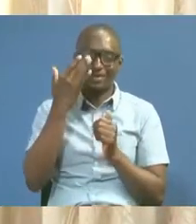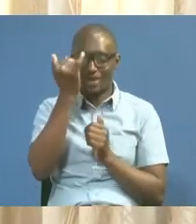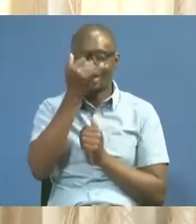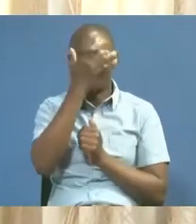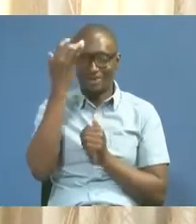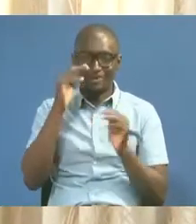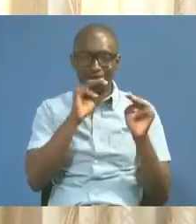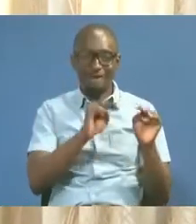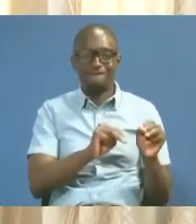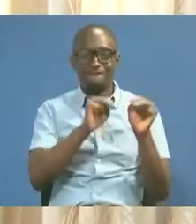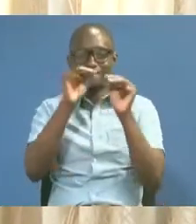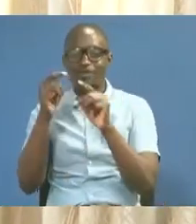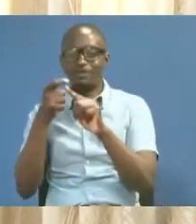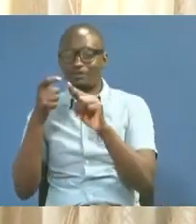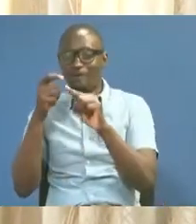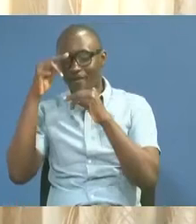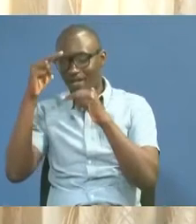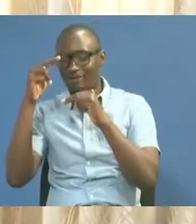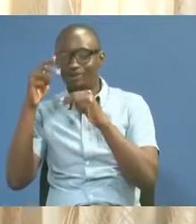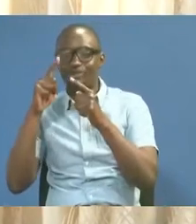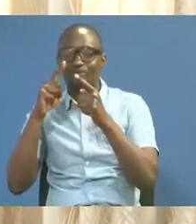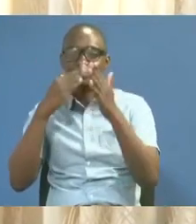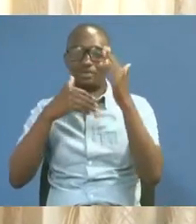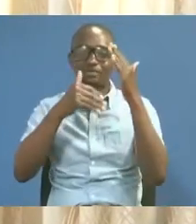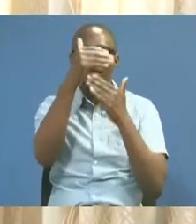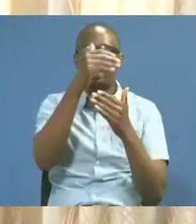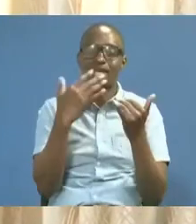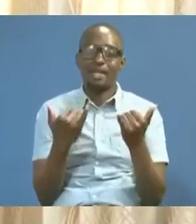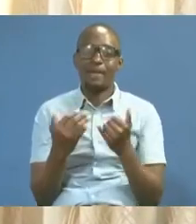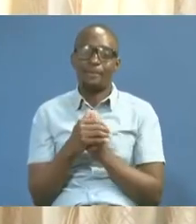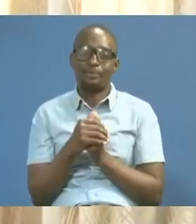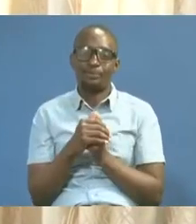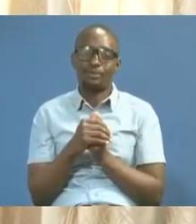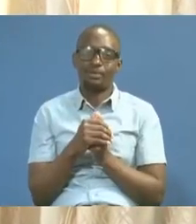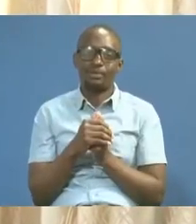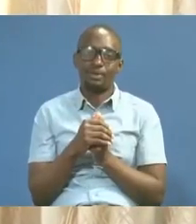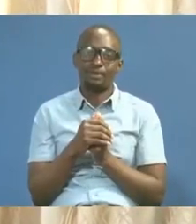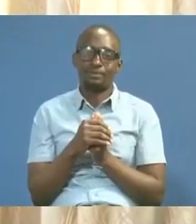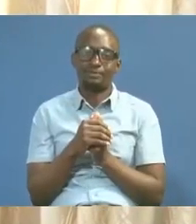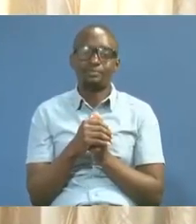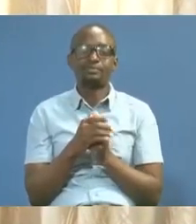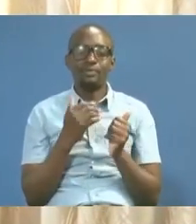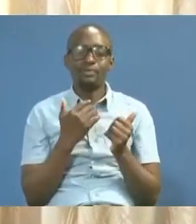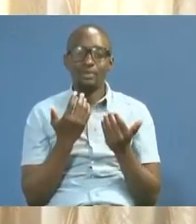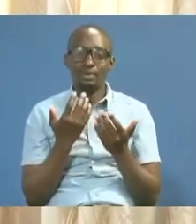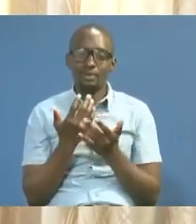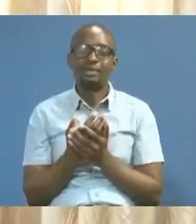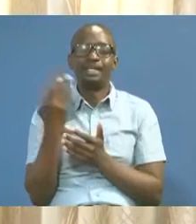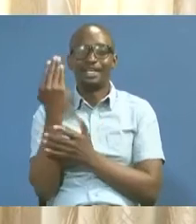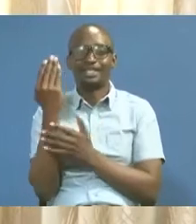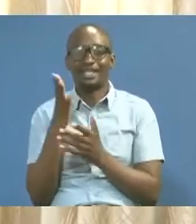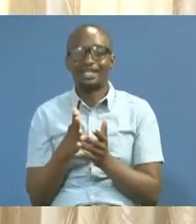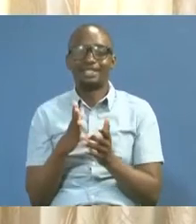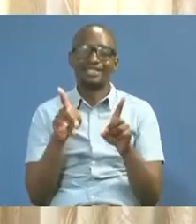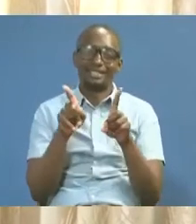school to a university. And therefore, as much as the lecturers and the mentors will be telling you to take your